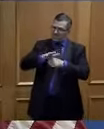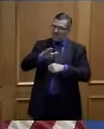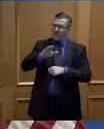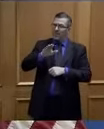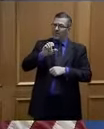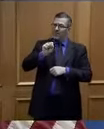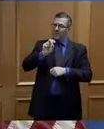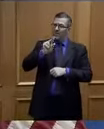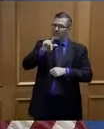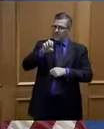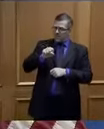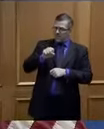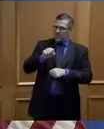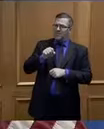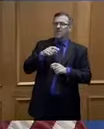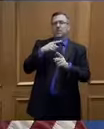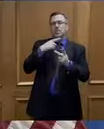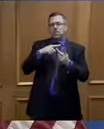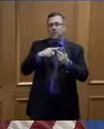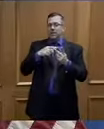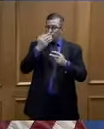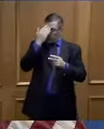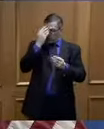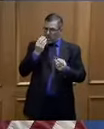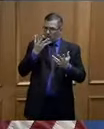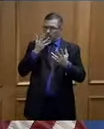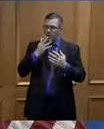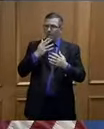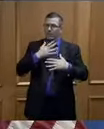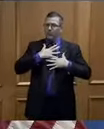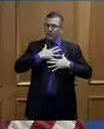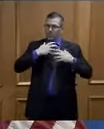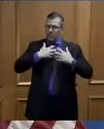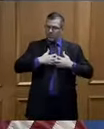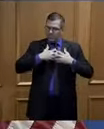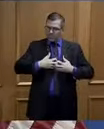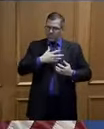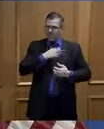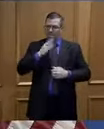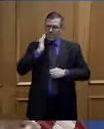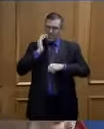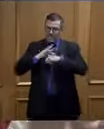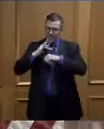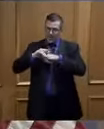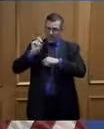ventilators? I'll let Dr. Piercy, you got all that? I think so.